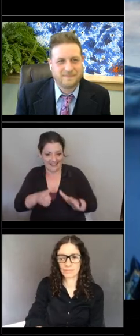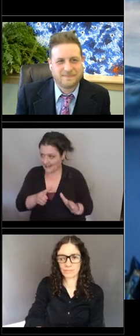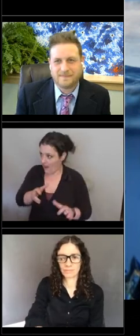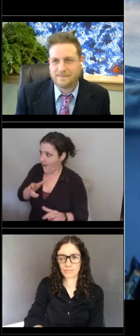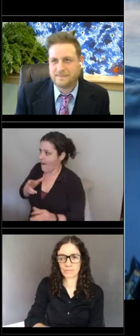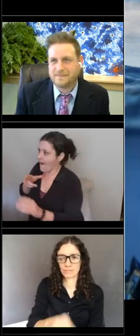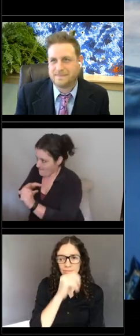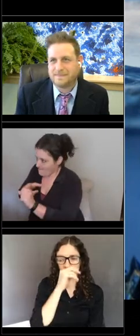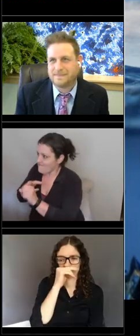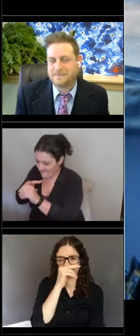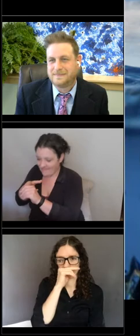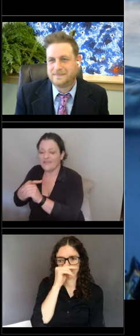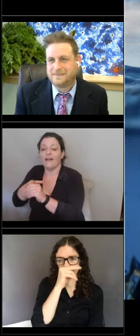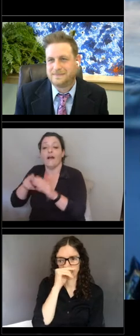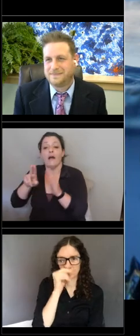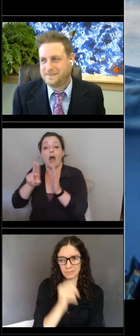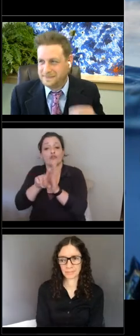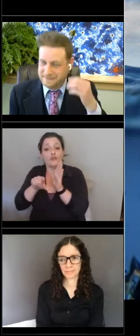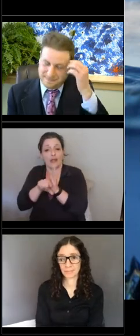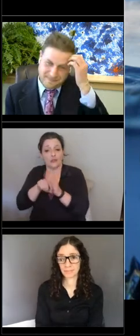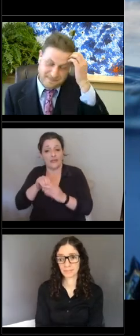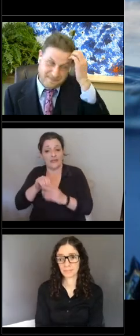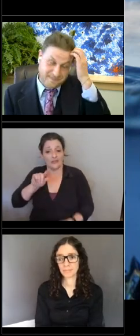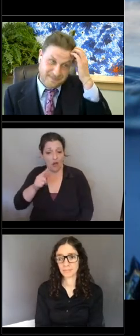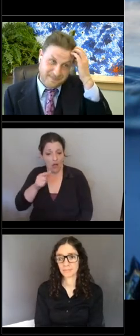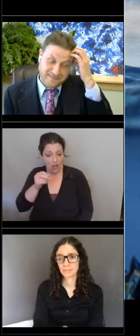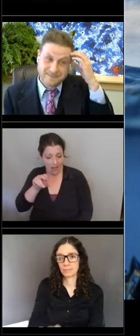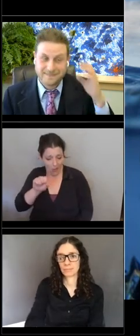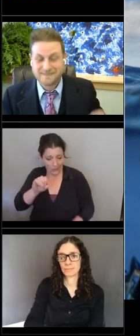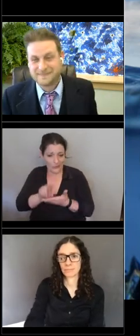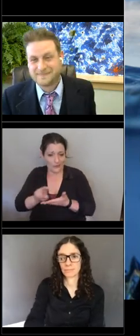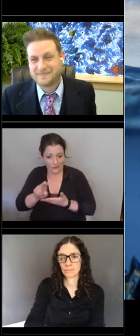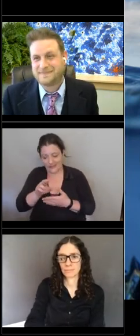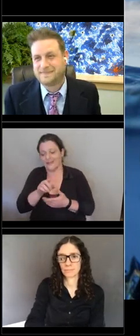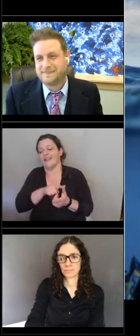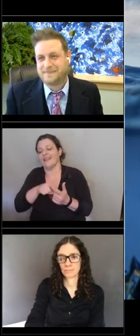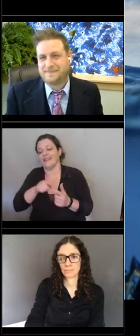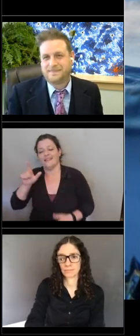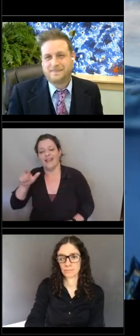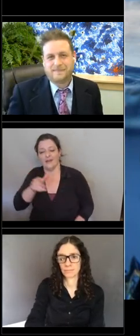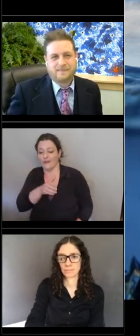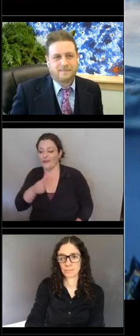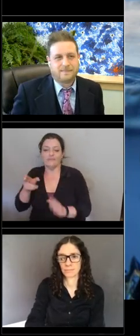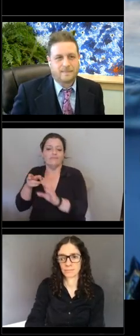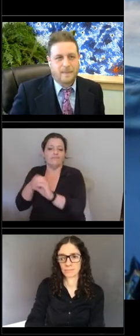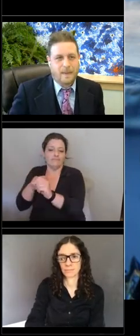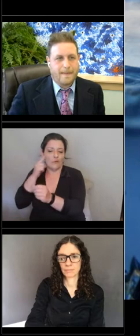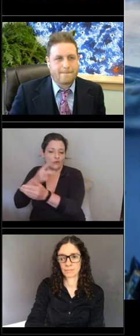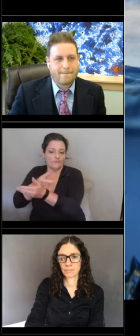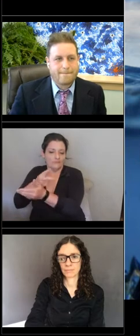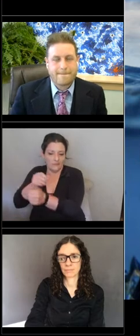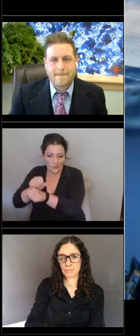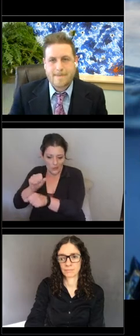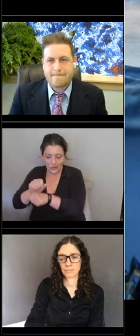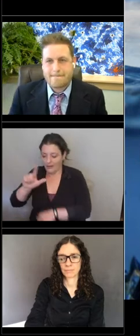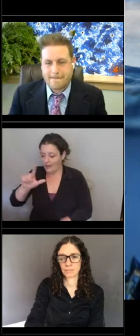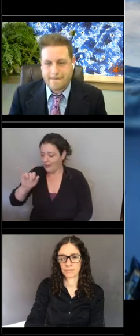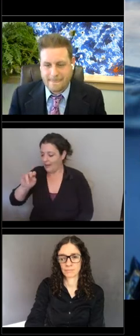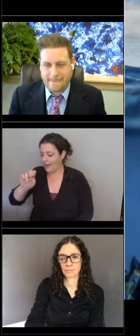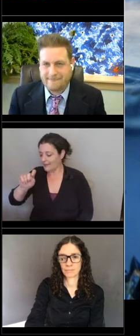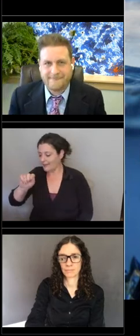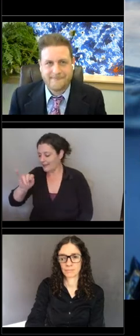Scientifique, a research-based university that specializes in developing practical and implementable solutions to issues of